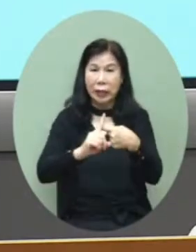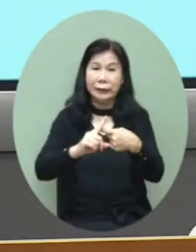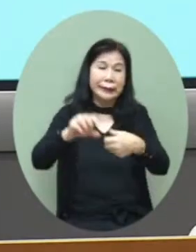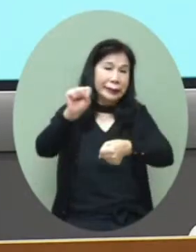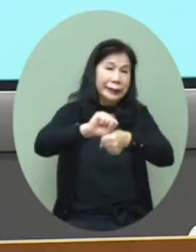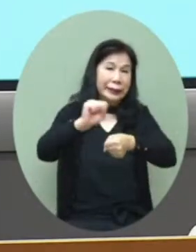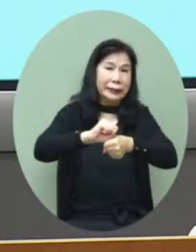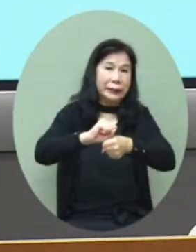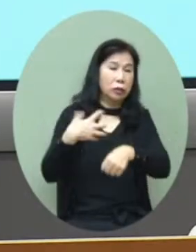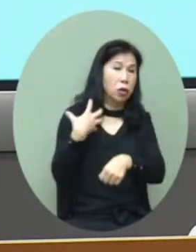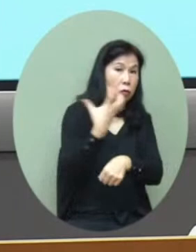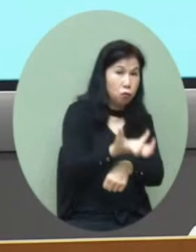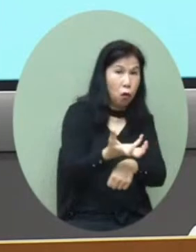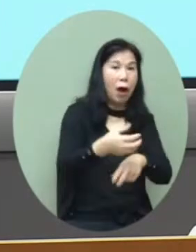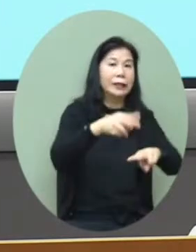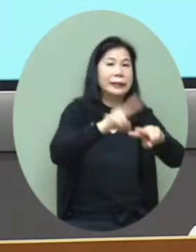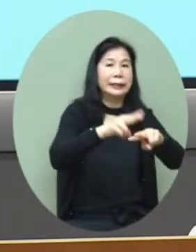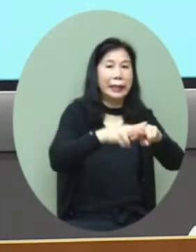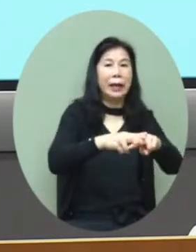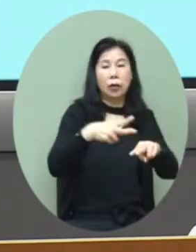position.